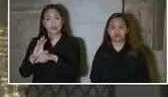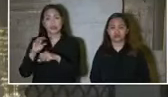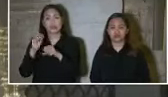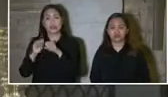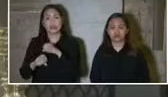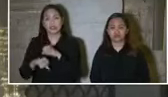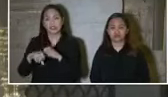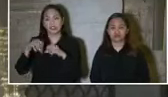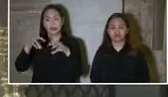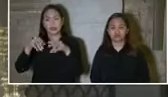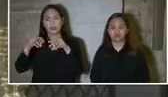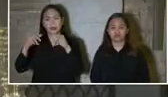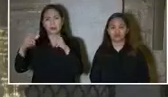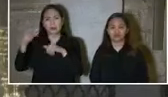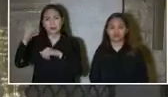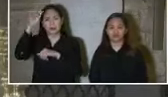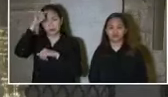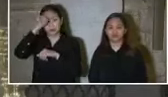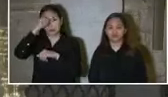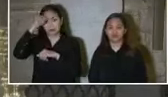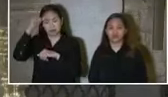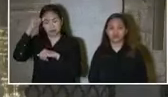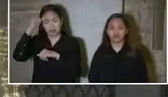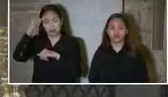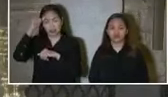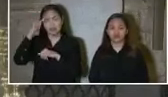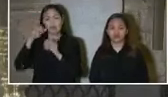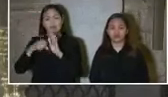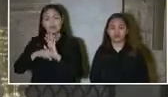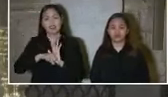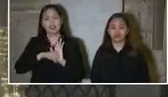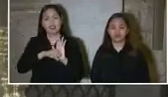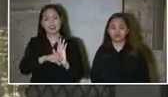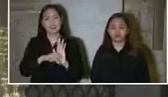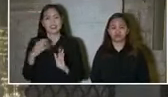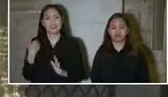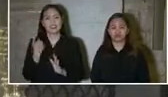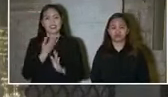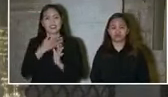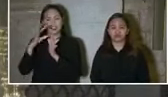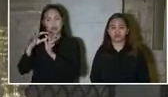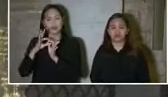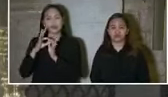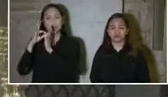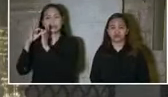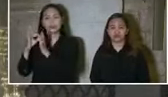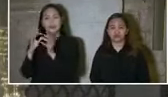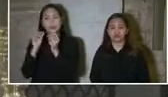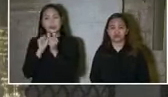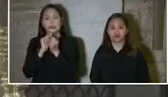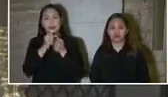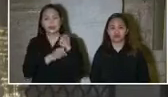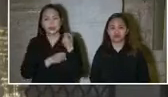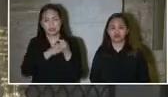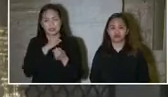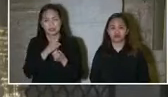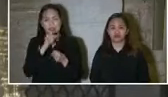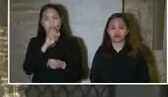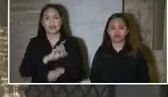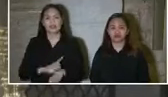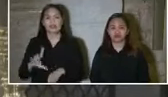be imposed on our foreheads as a sign of our unity with the suffering of our